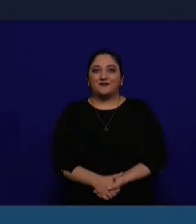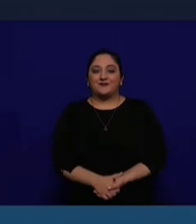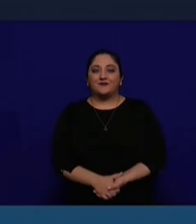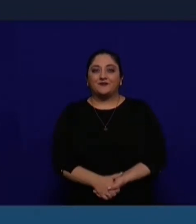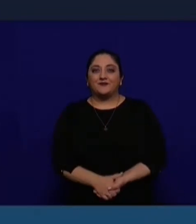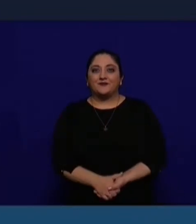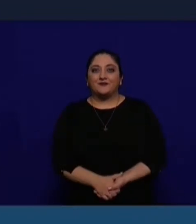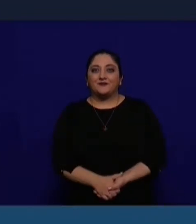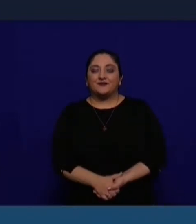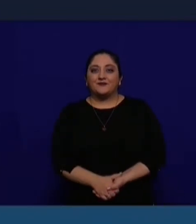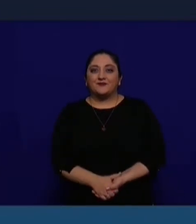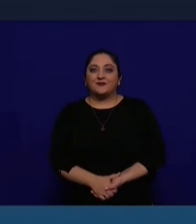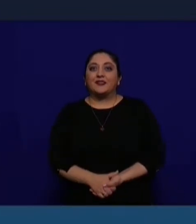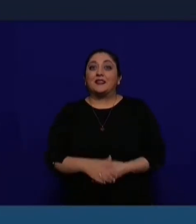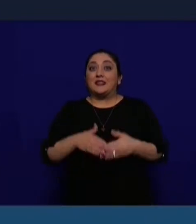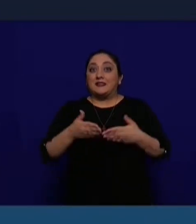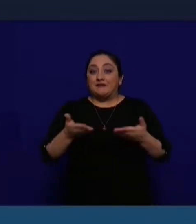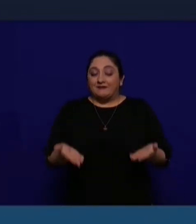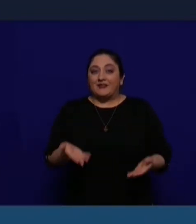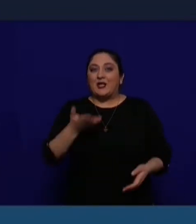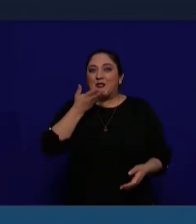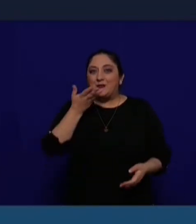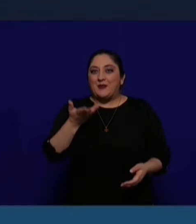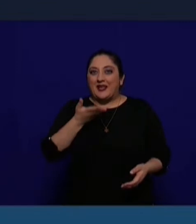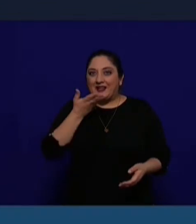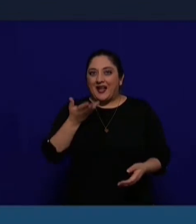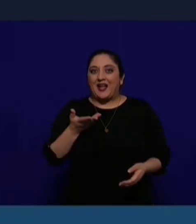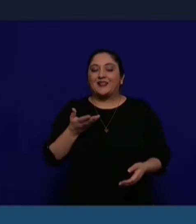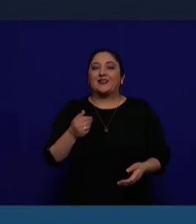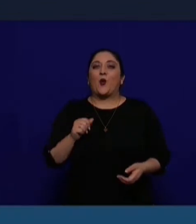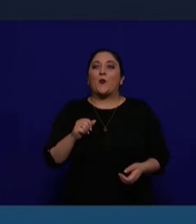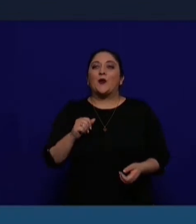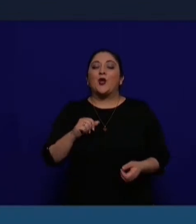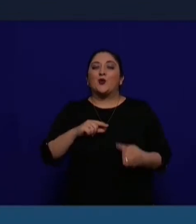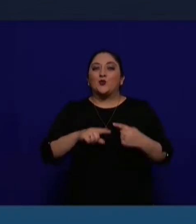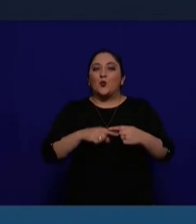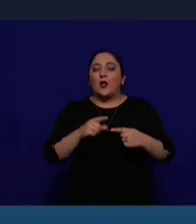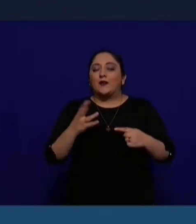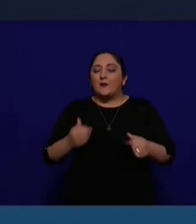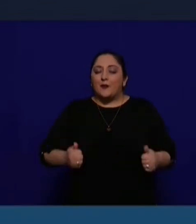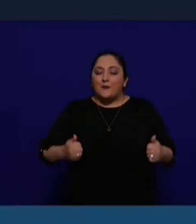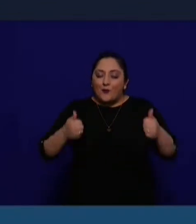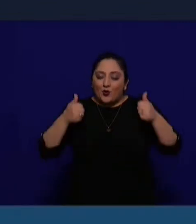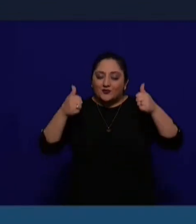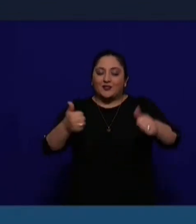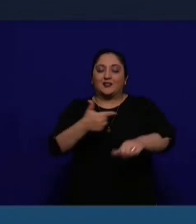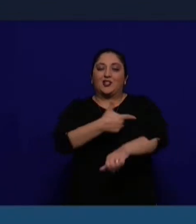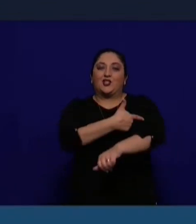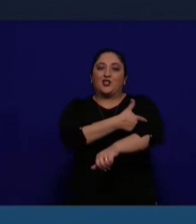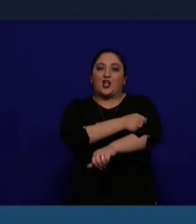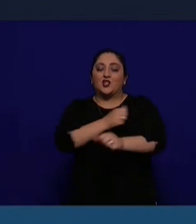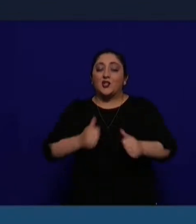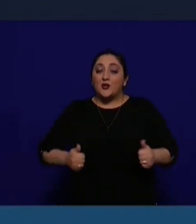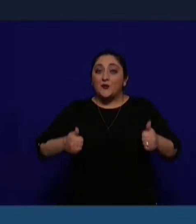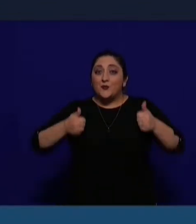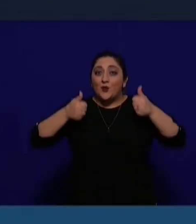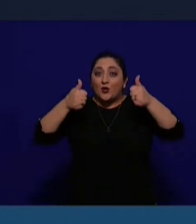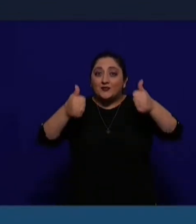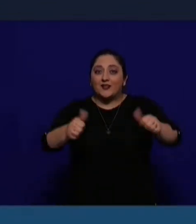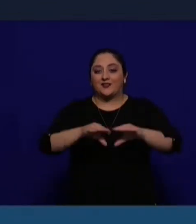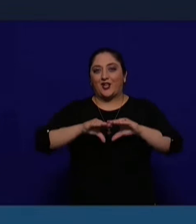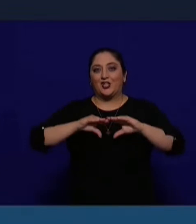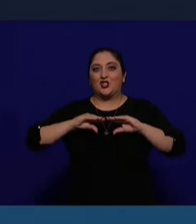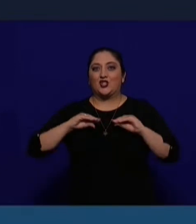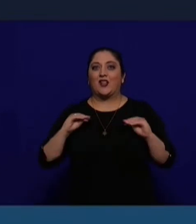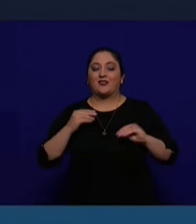U b'dak il-kuntest ta' tilqim, kemm huwa importanti li aħna nieħdu it-tilqim meta niġu offruti,